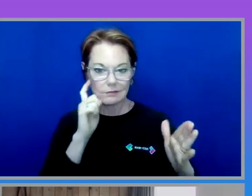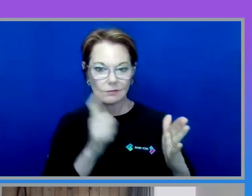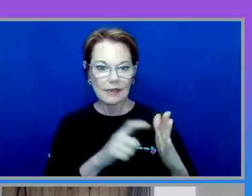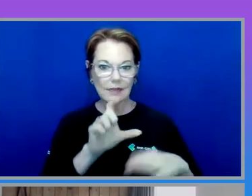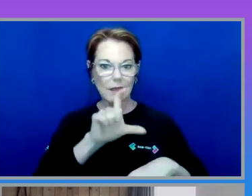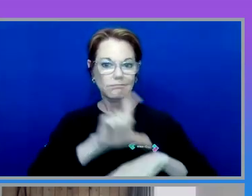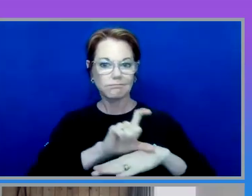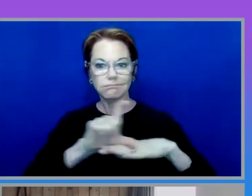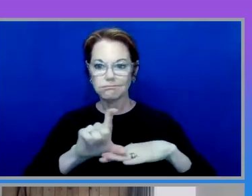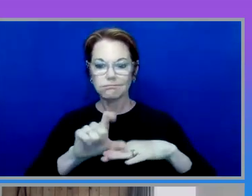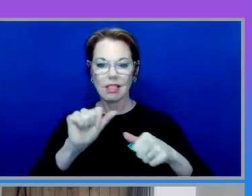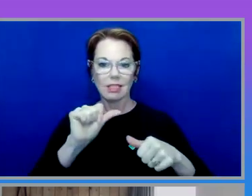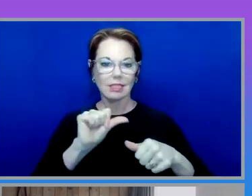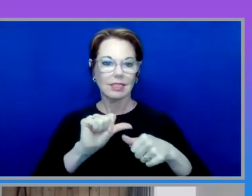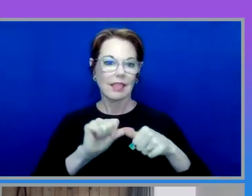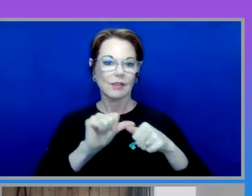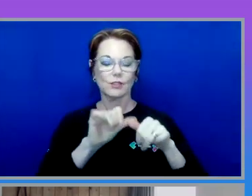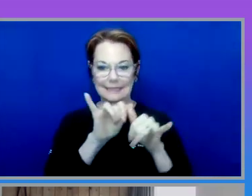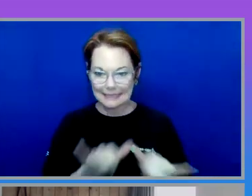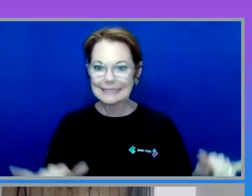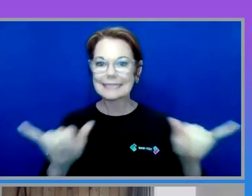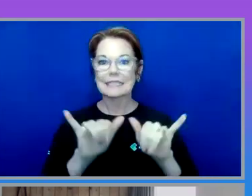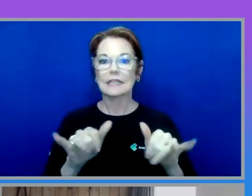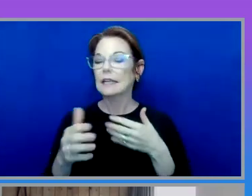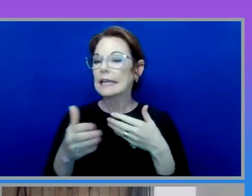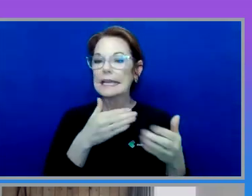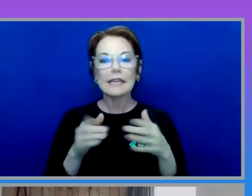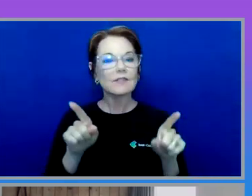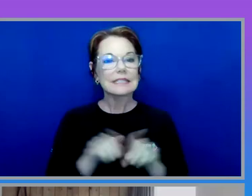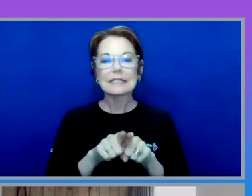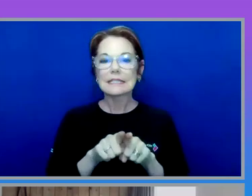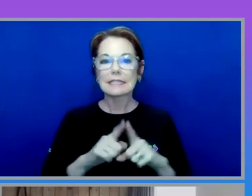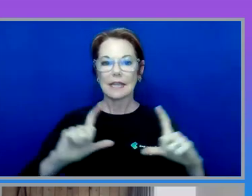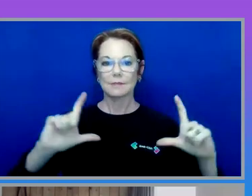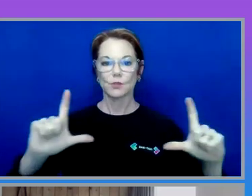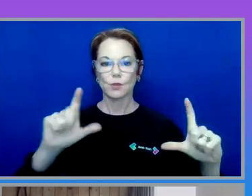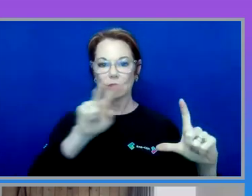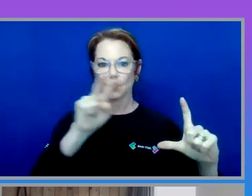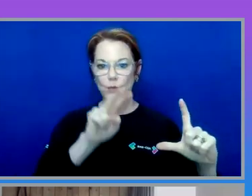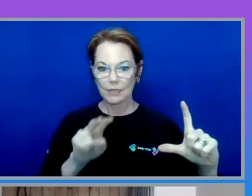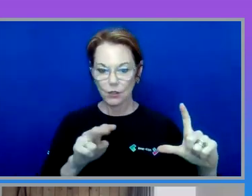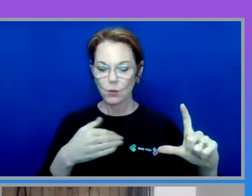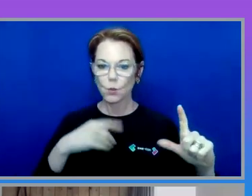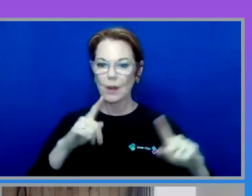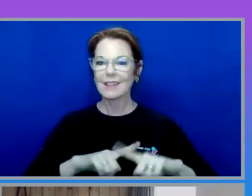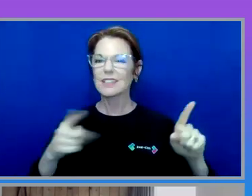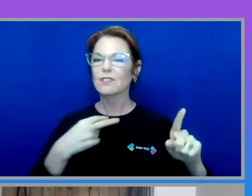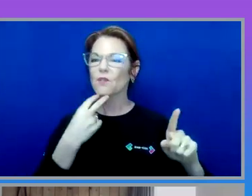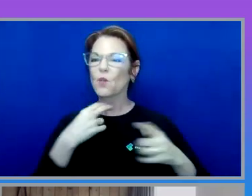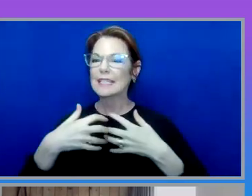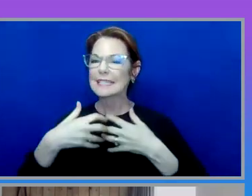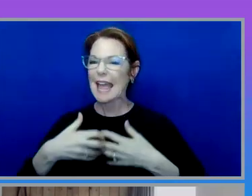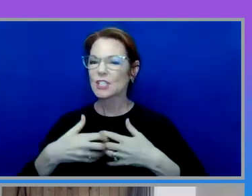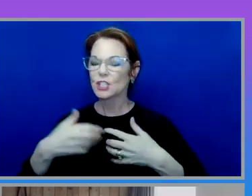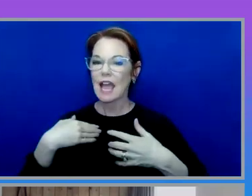letters consistently. Even within the same screen reader, different voice engines have varying levels